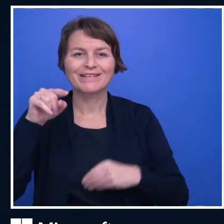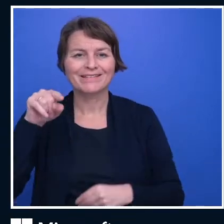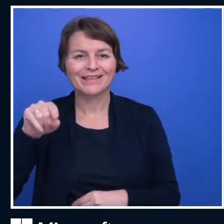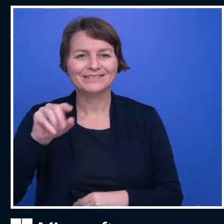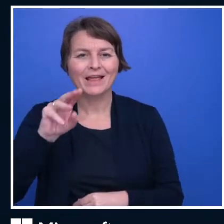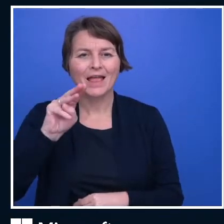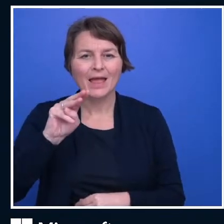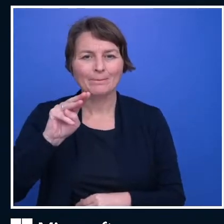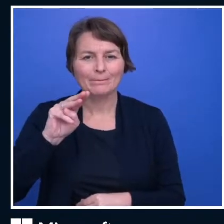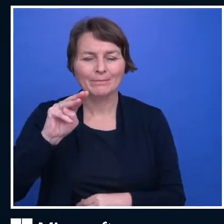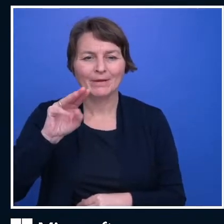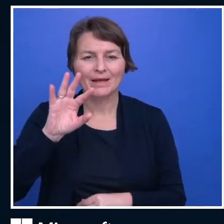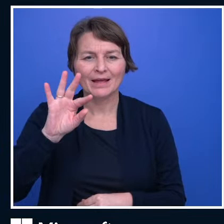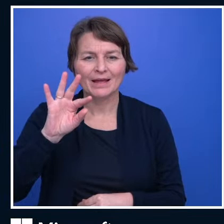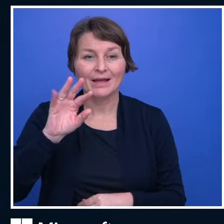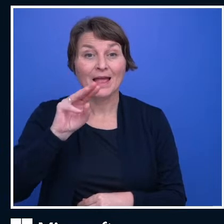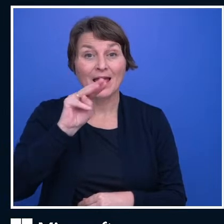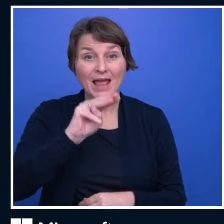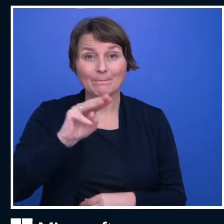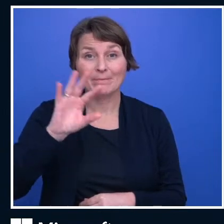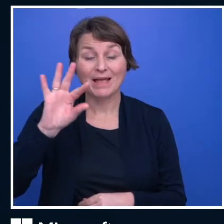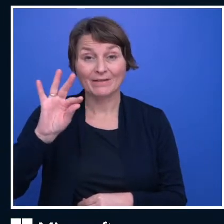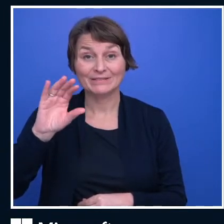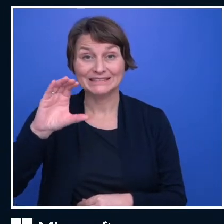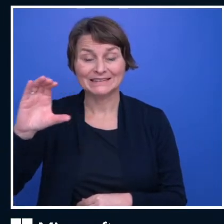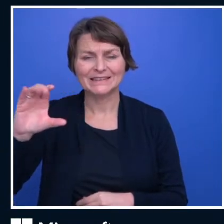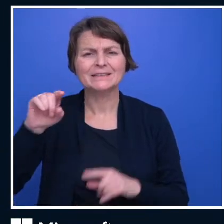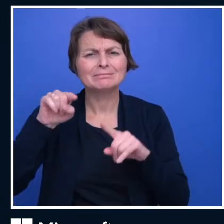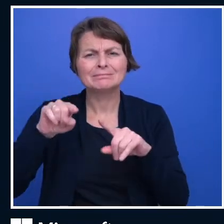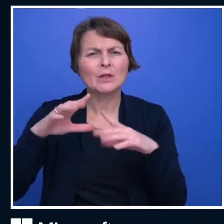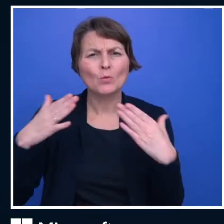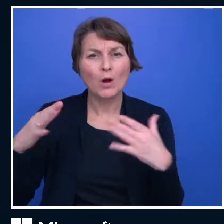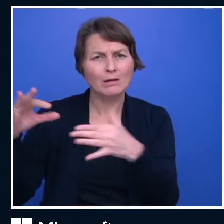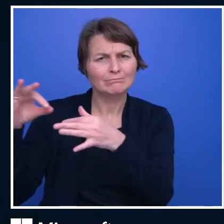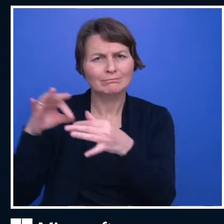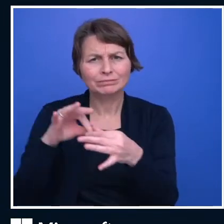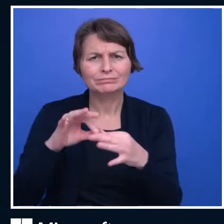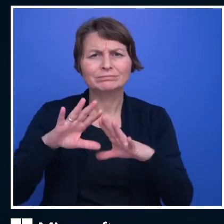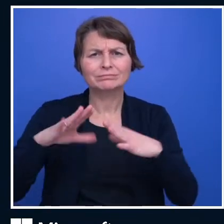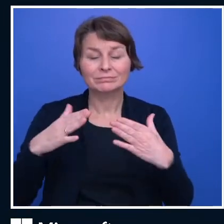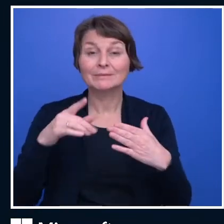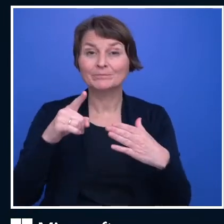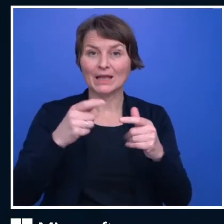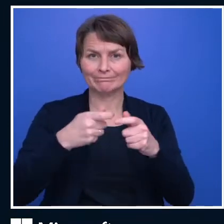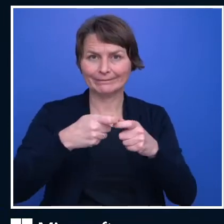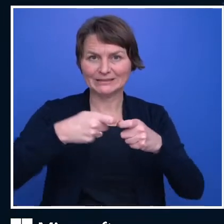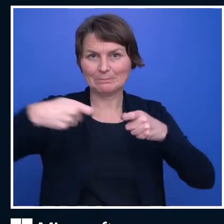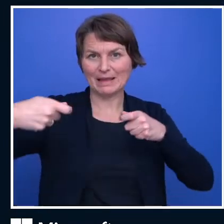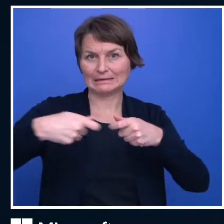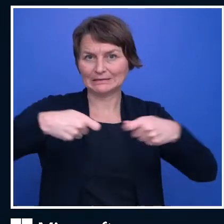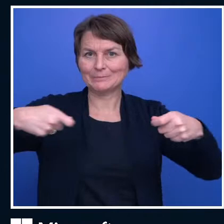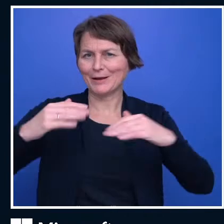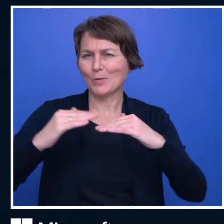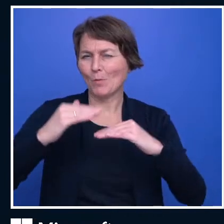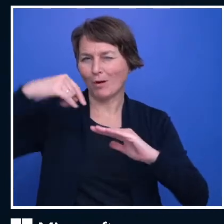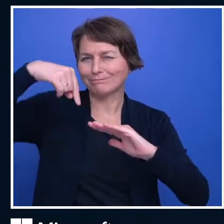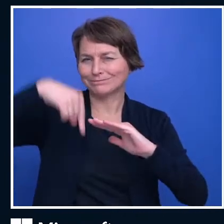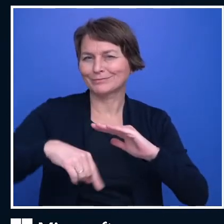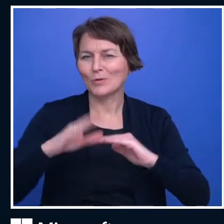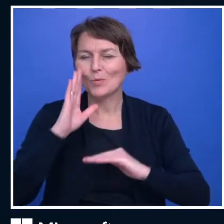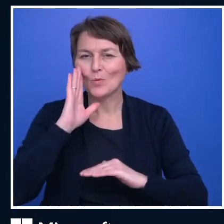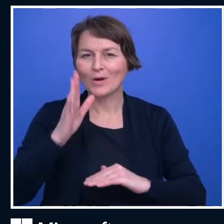stands for Mel Frequency Cepstral Coefficients. I'll be expanding more on that. So